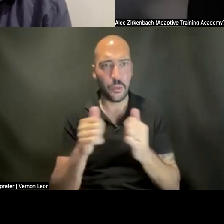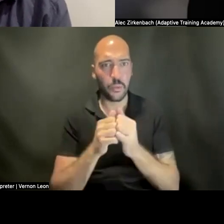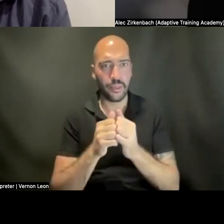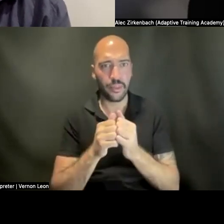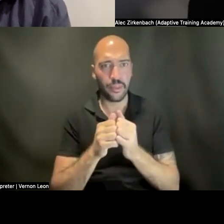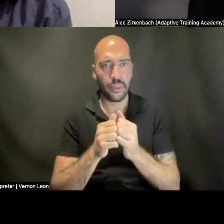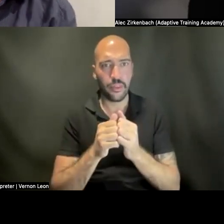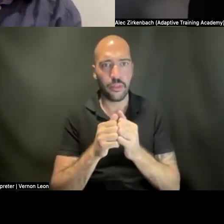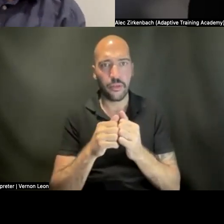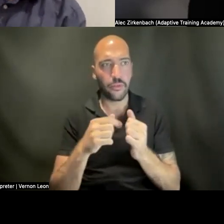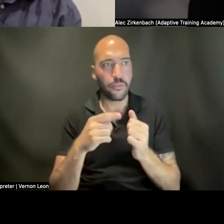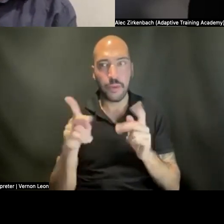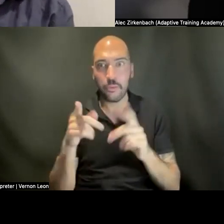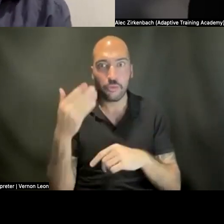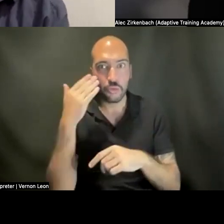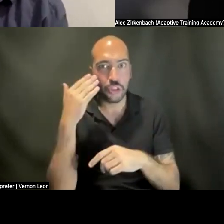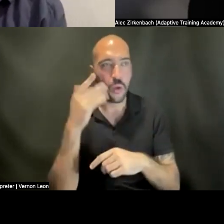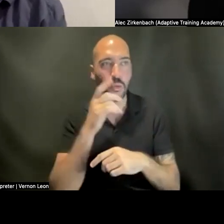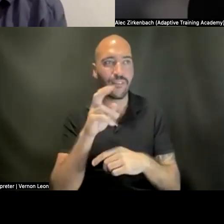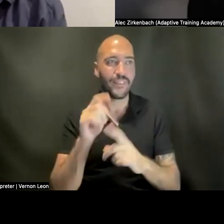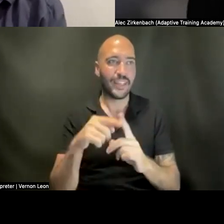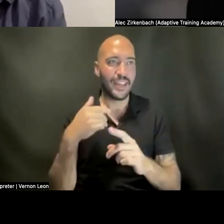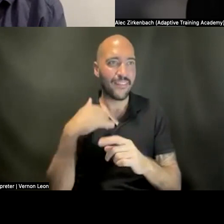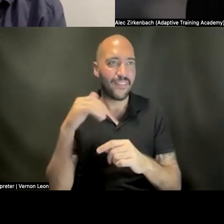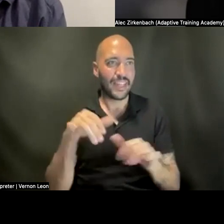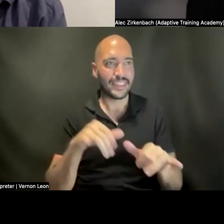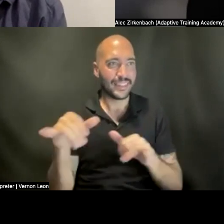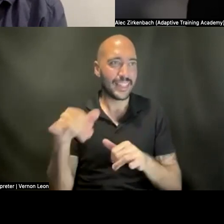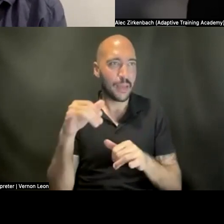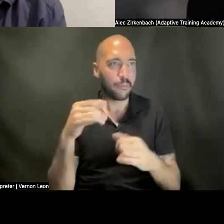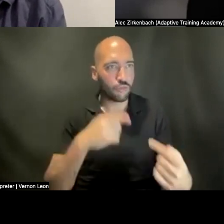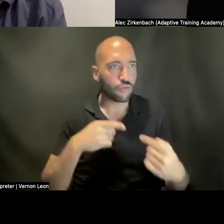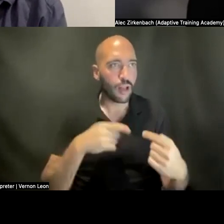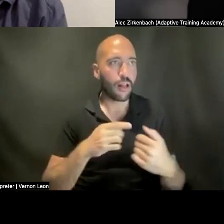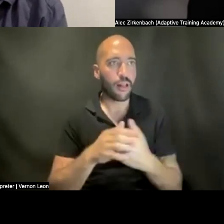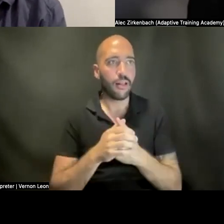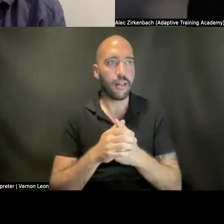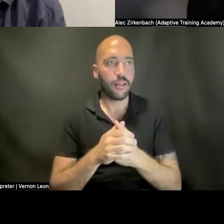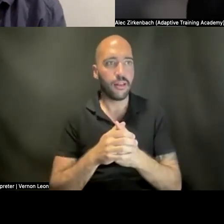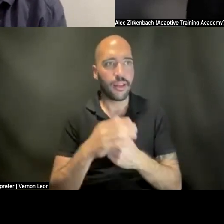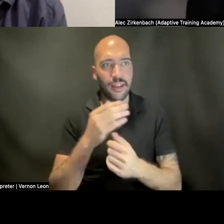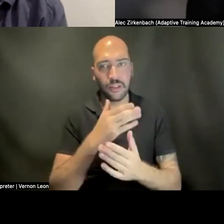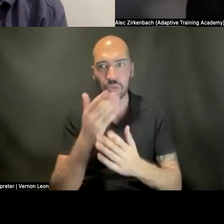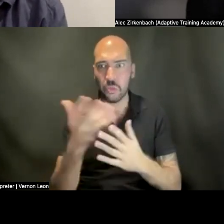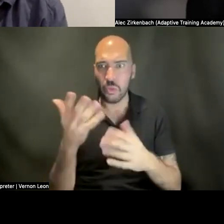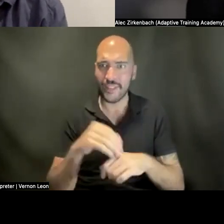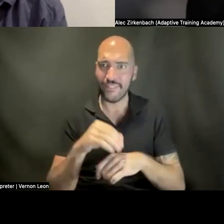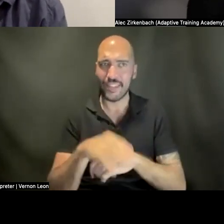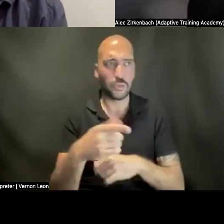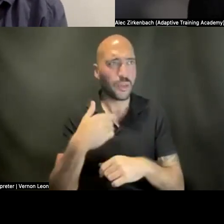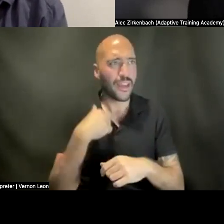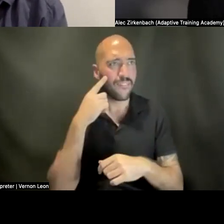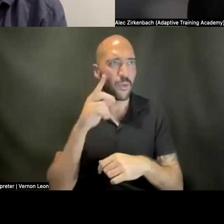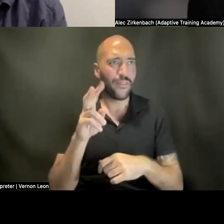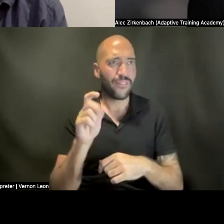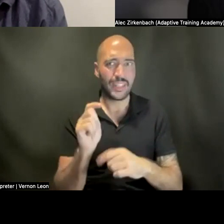that that are veterans that have had that same kind of struggle? And what advice do you have for veterans